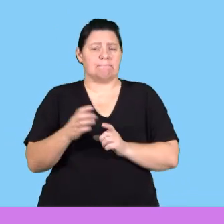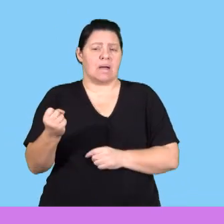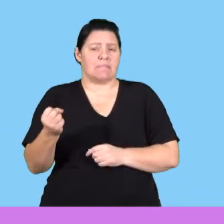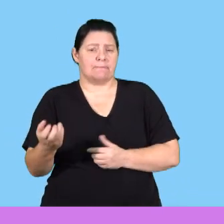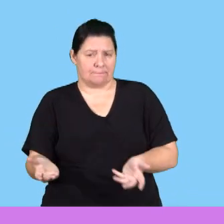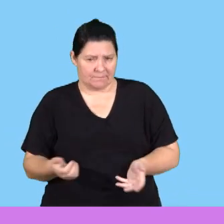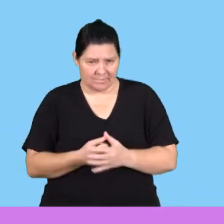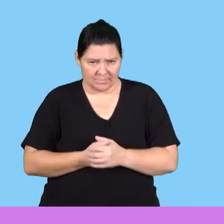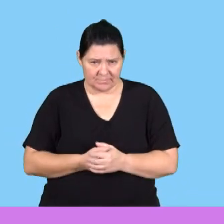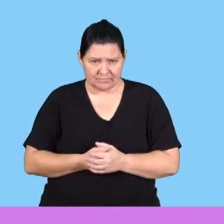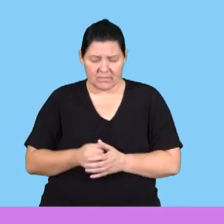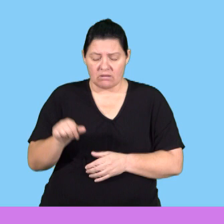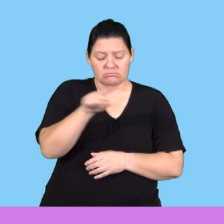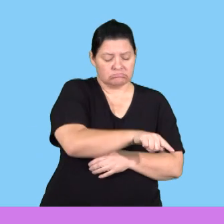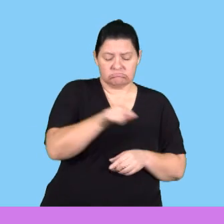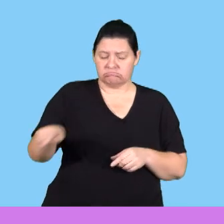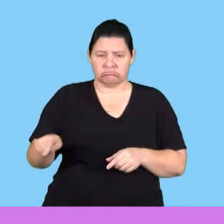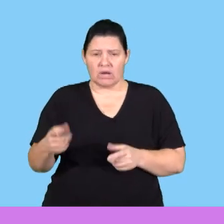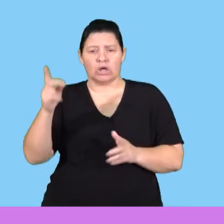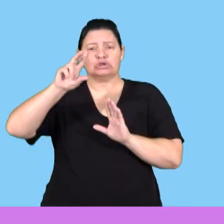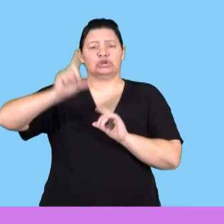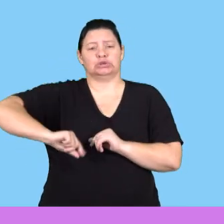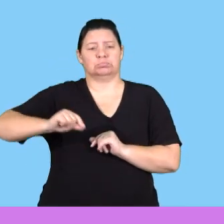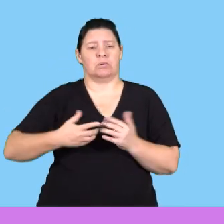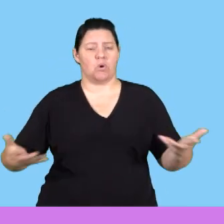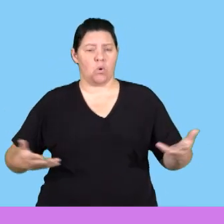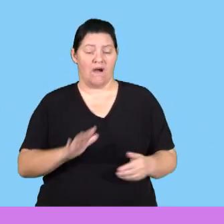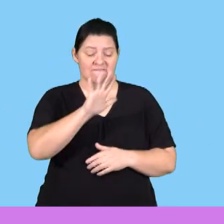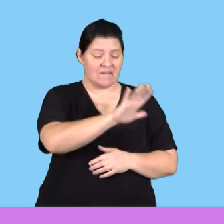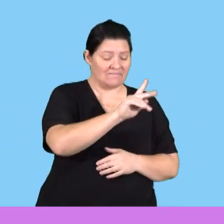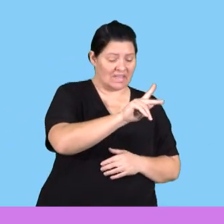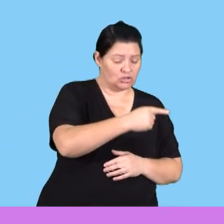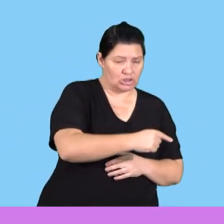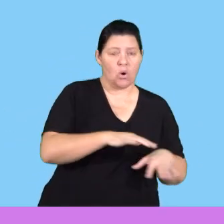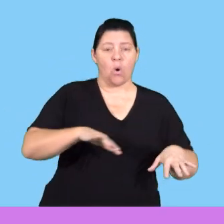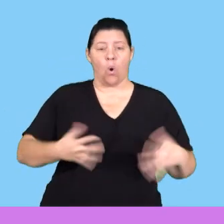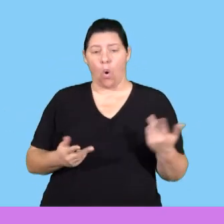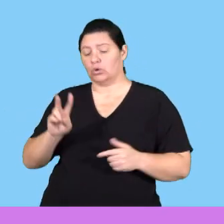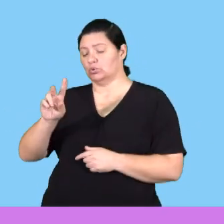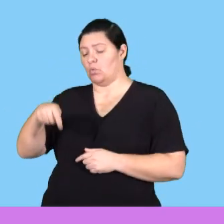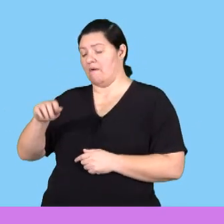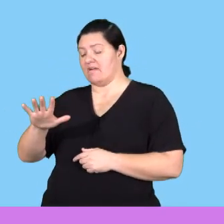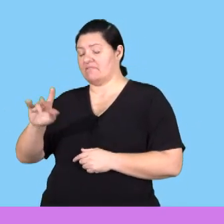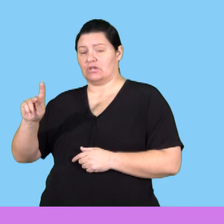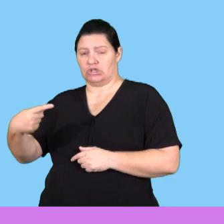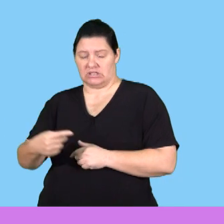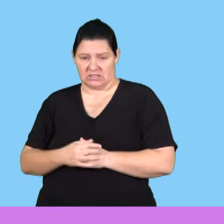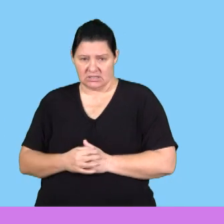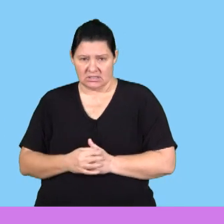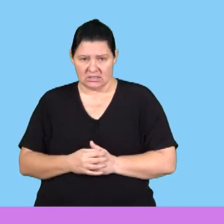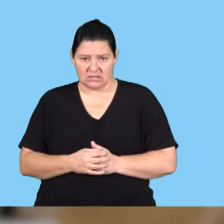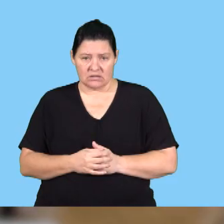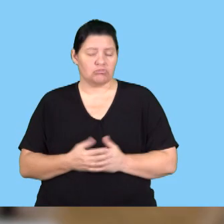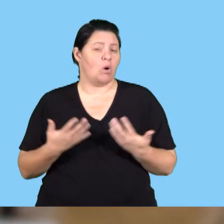for 89.99. Which one is cheaper, 5 kilogram or 2.5